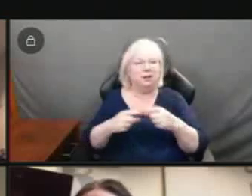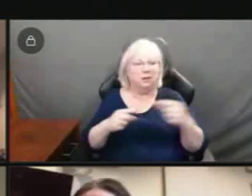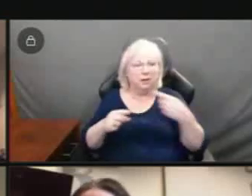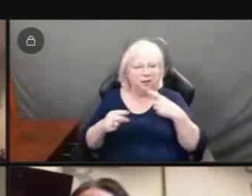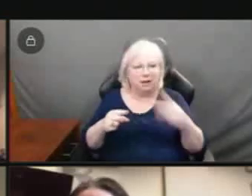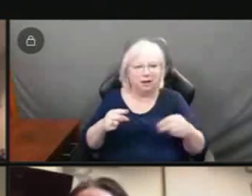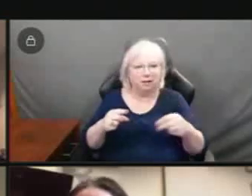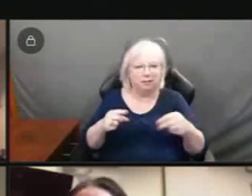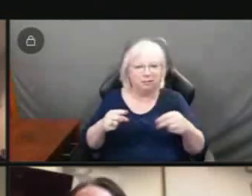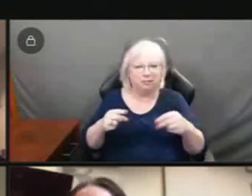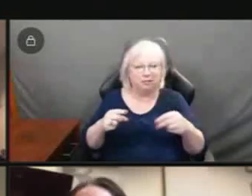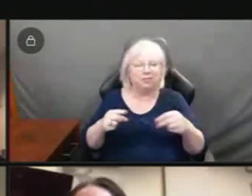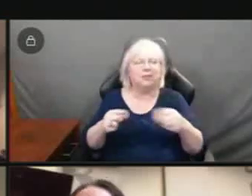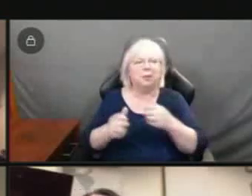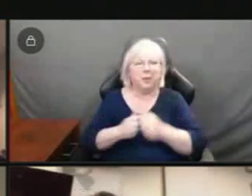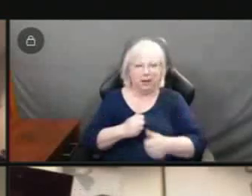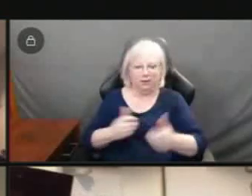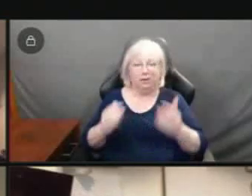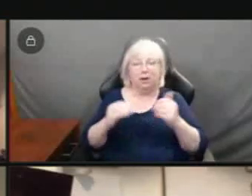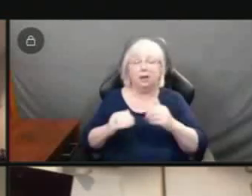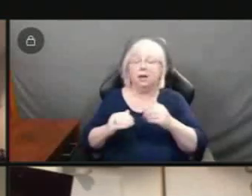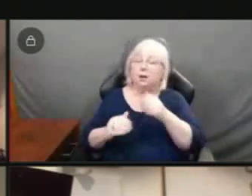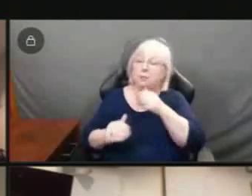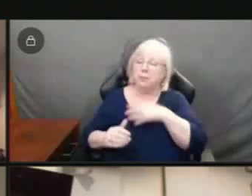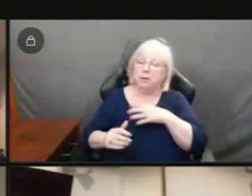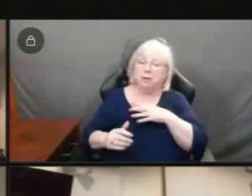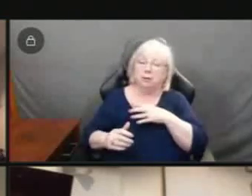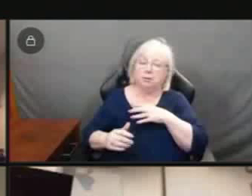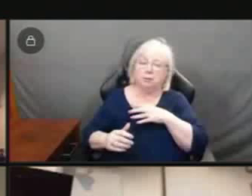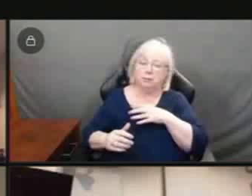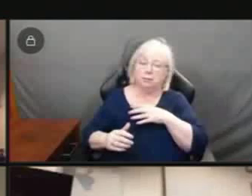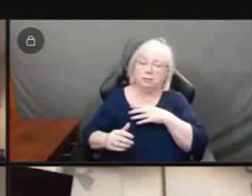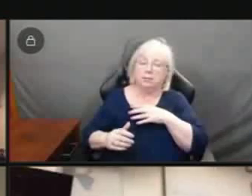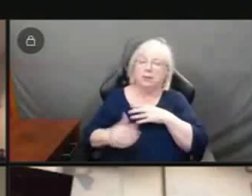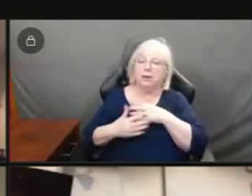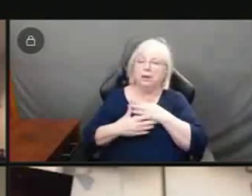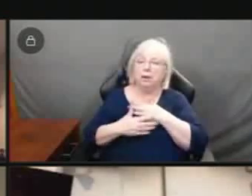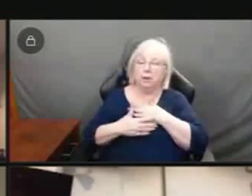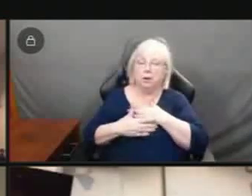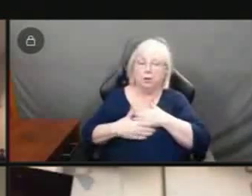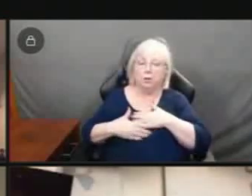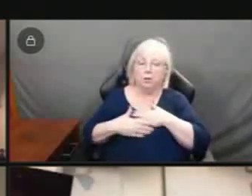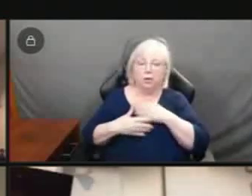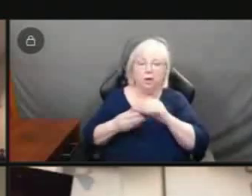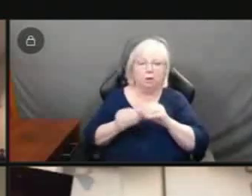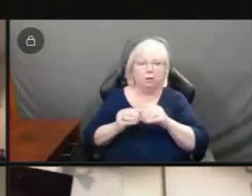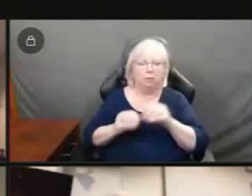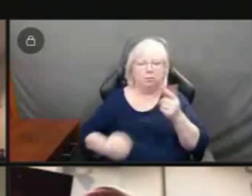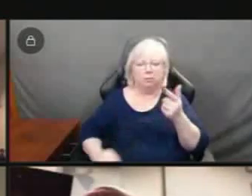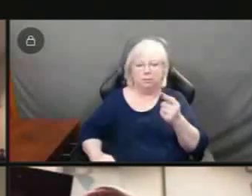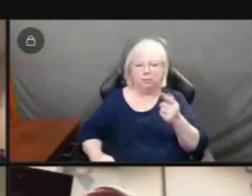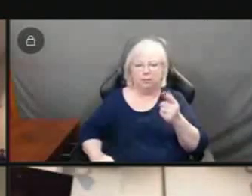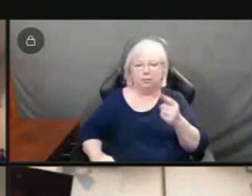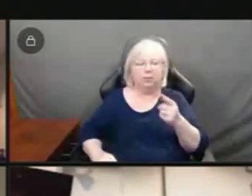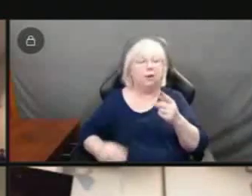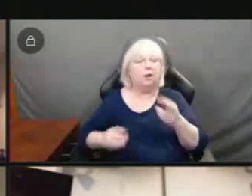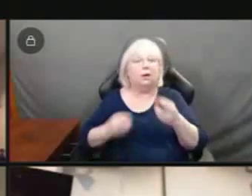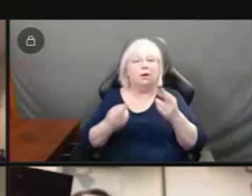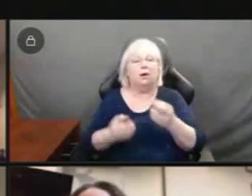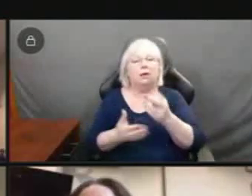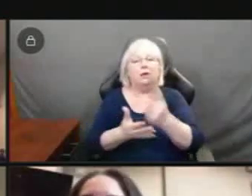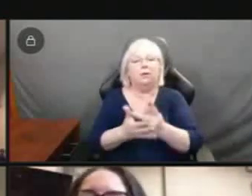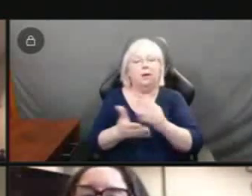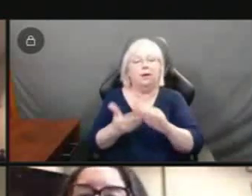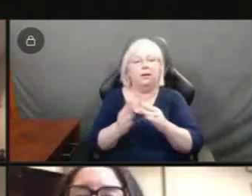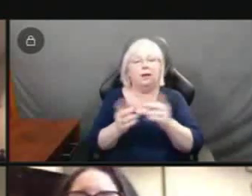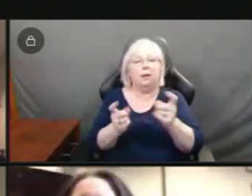nay. Ayes have it. Madam Clerk, please read item 21. A resolution authorizes the city